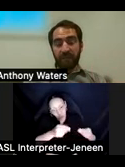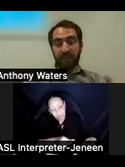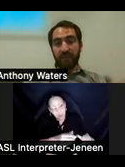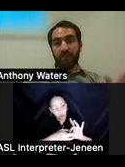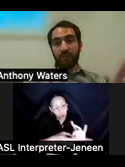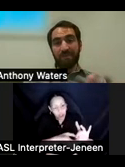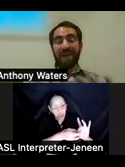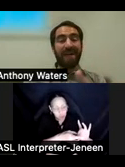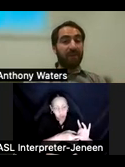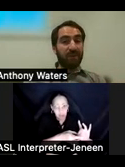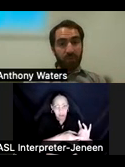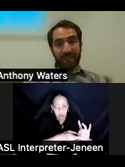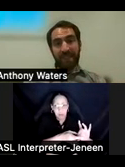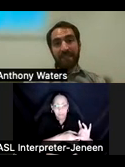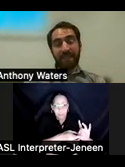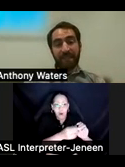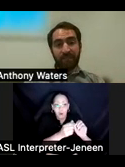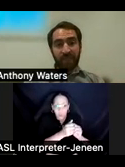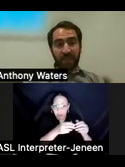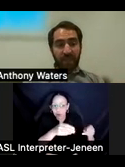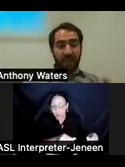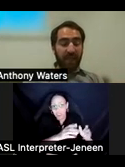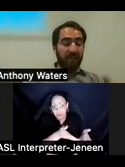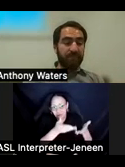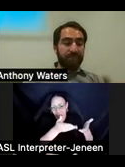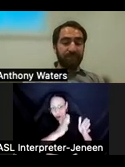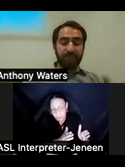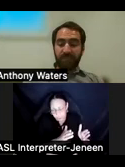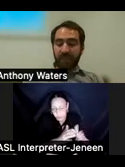the treatment provider or the treating team.